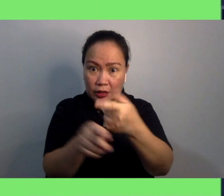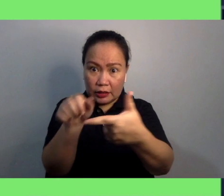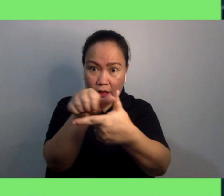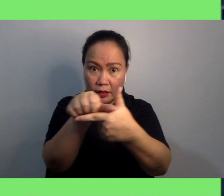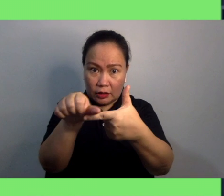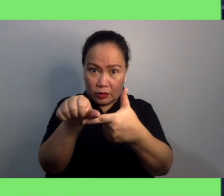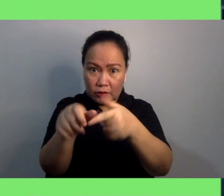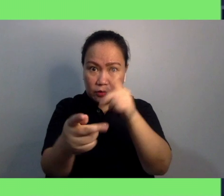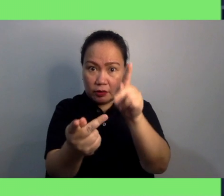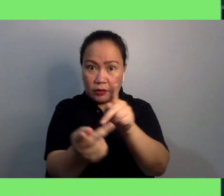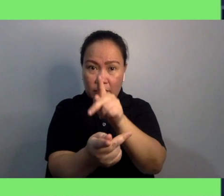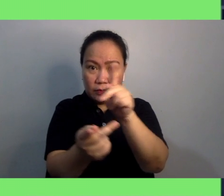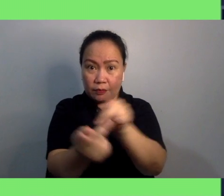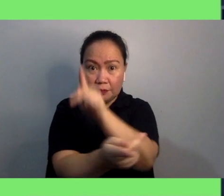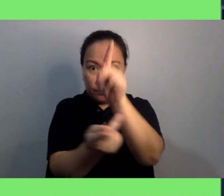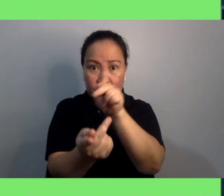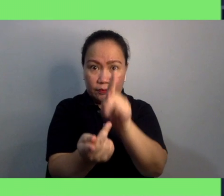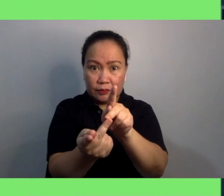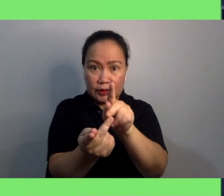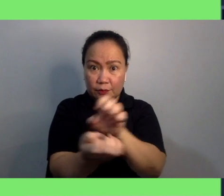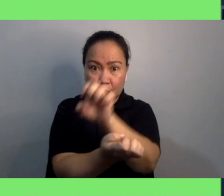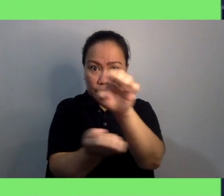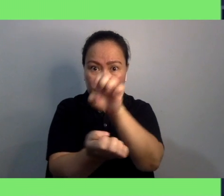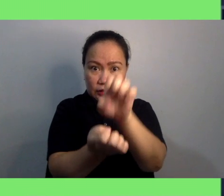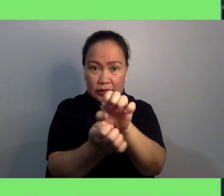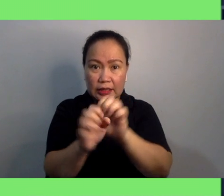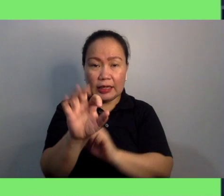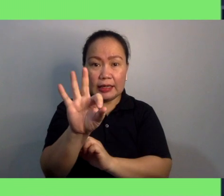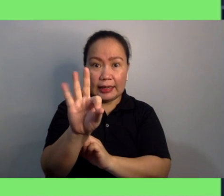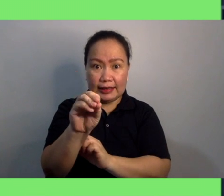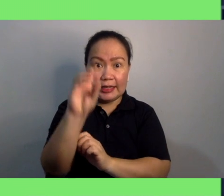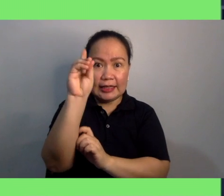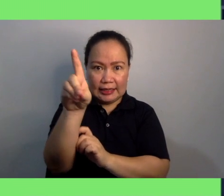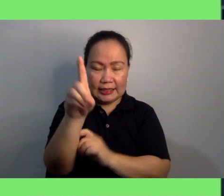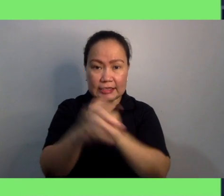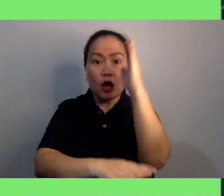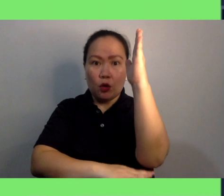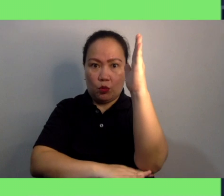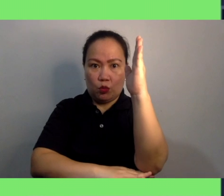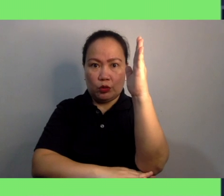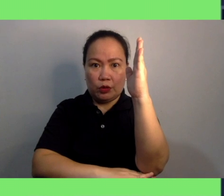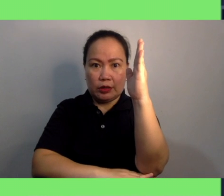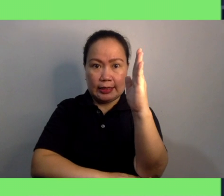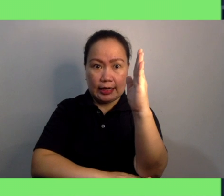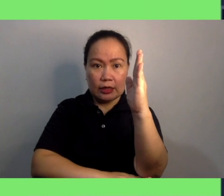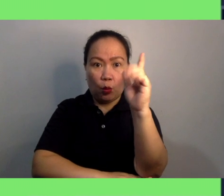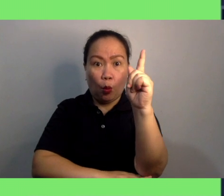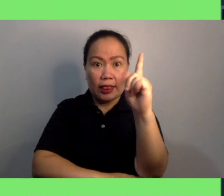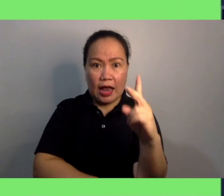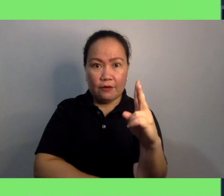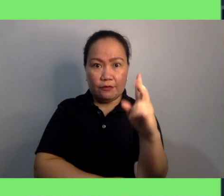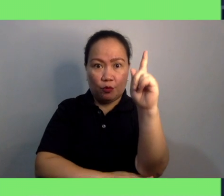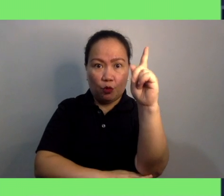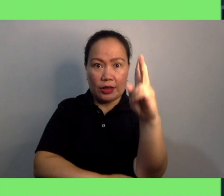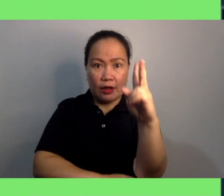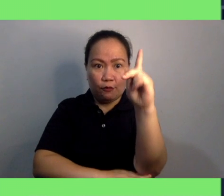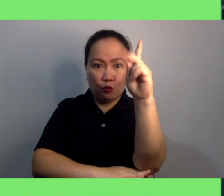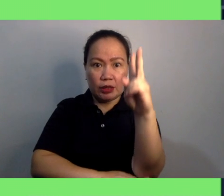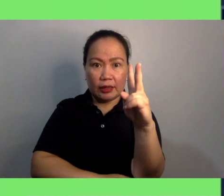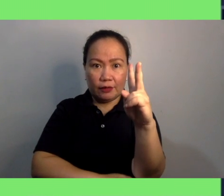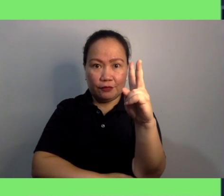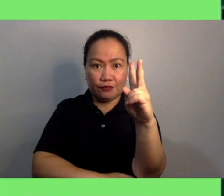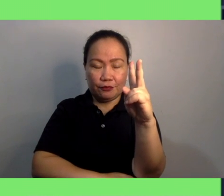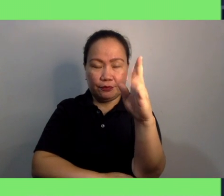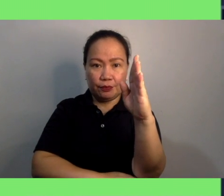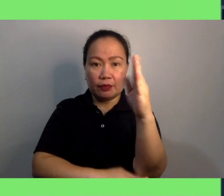this is the illustration for right angle. So, as you can see, nasa kalahati na po siya. Okay, so